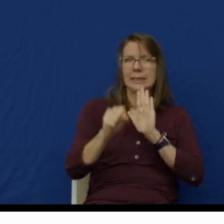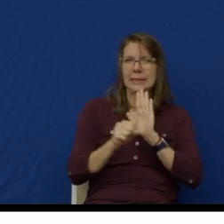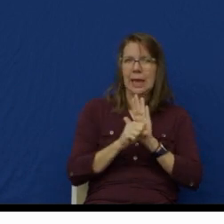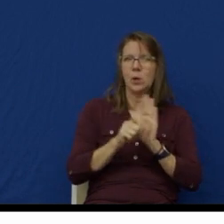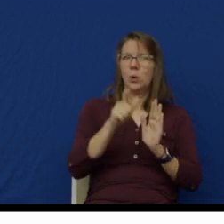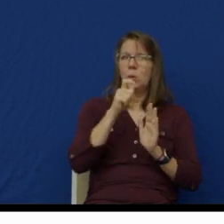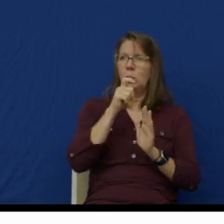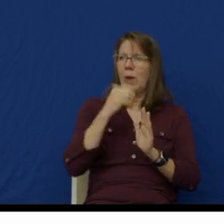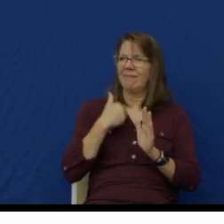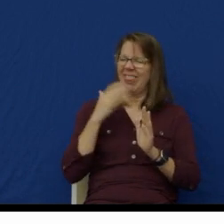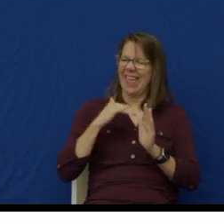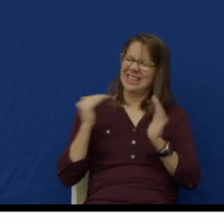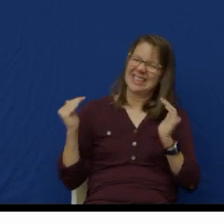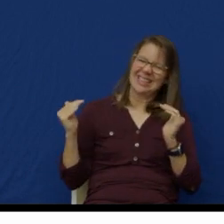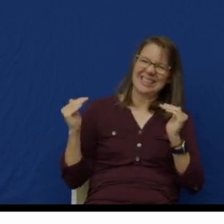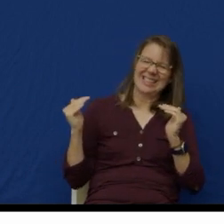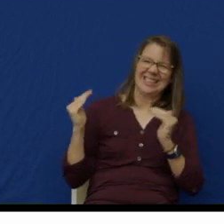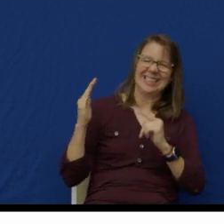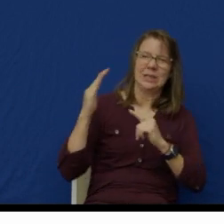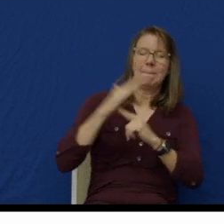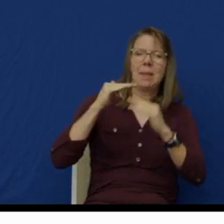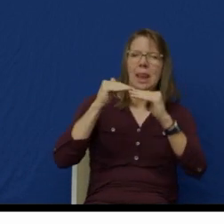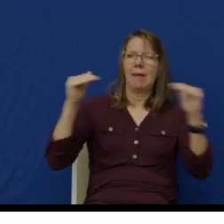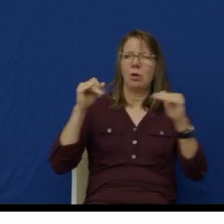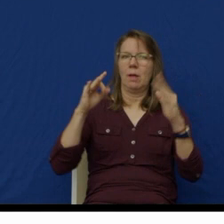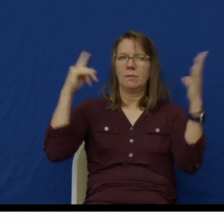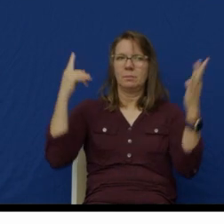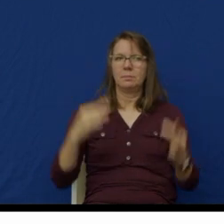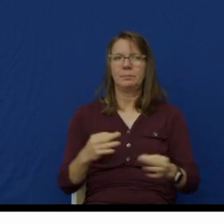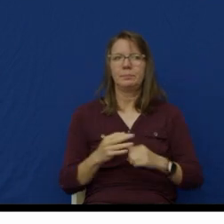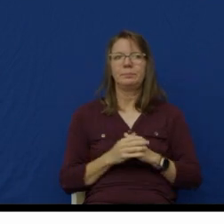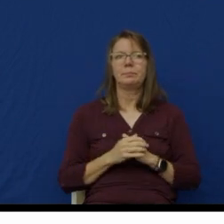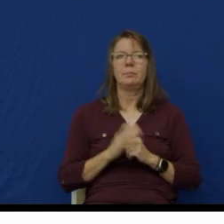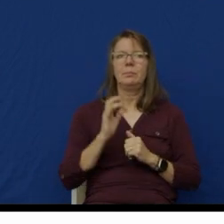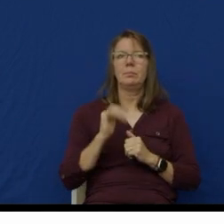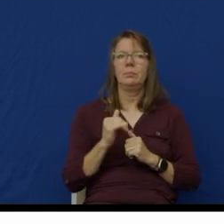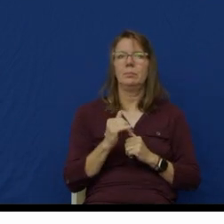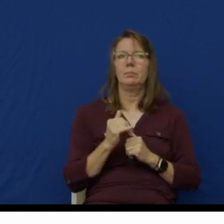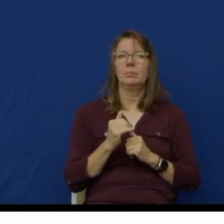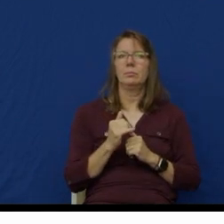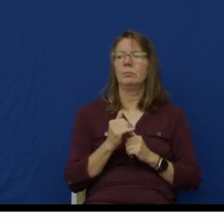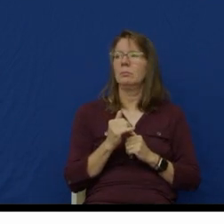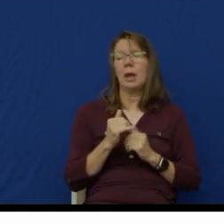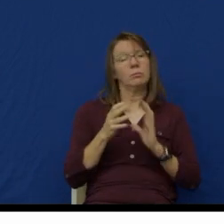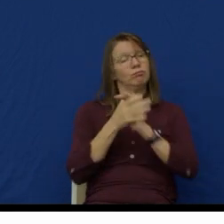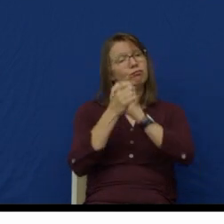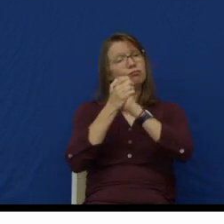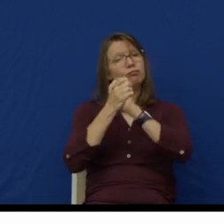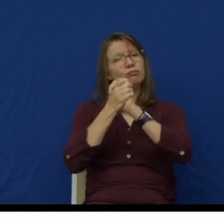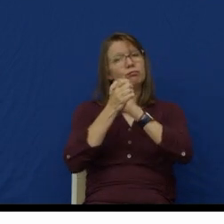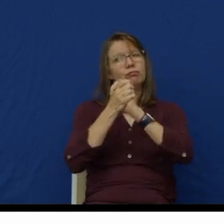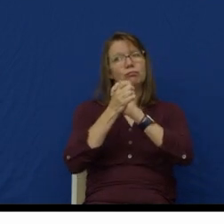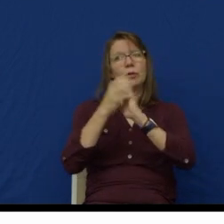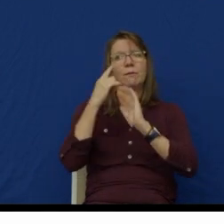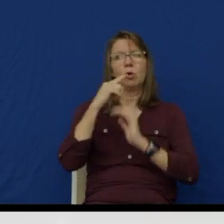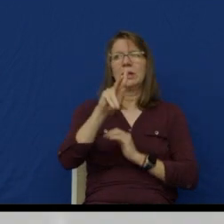long. This is outstanding news for KDE and Kentucky school districts. Congratulations.